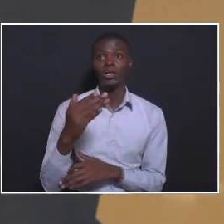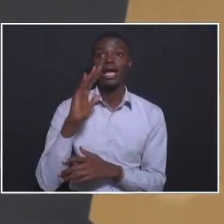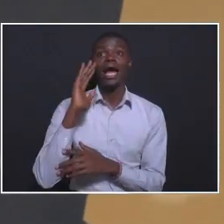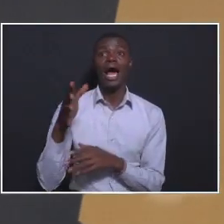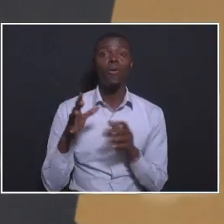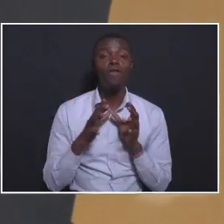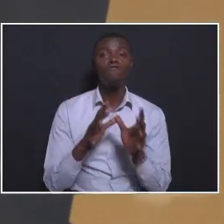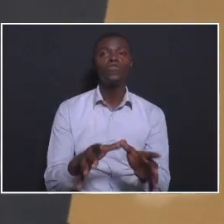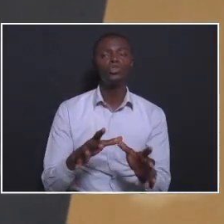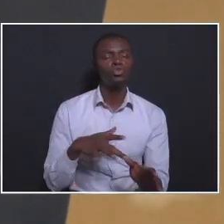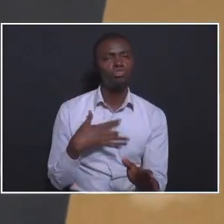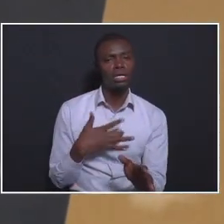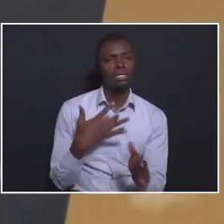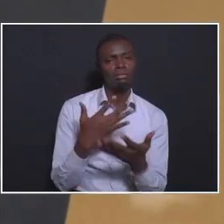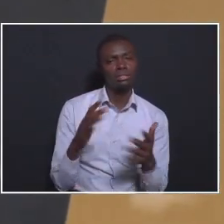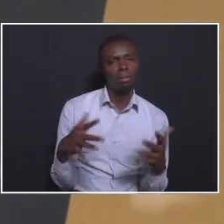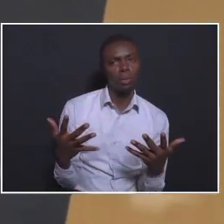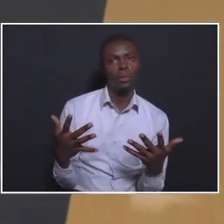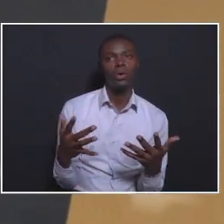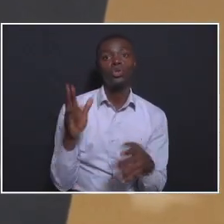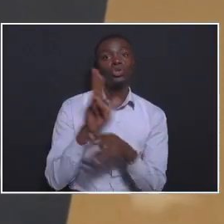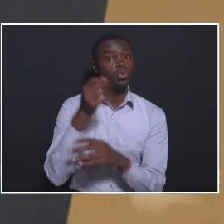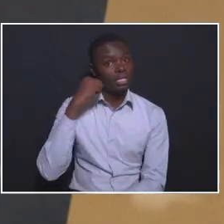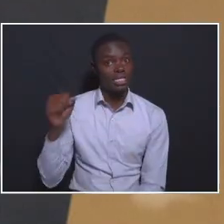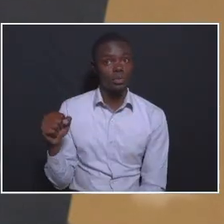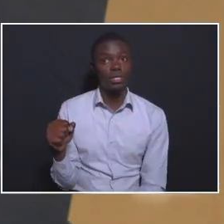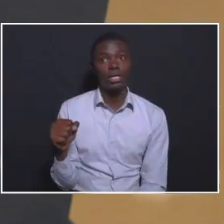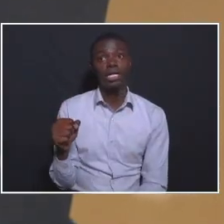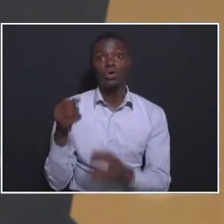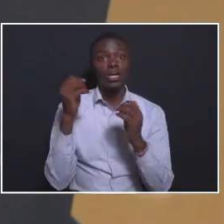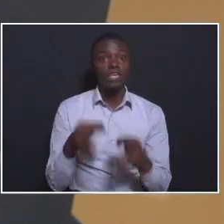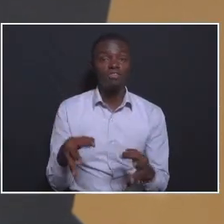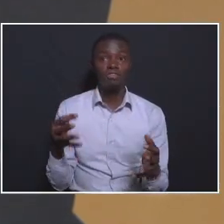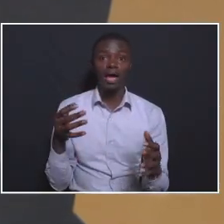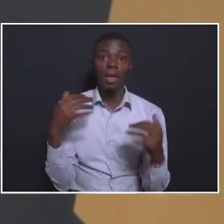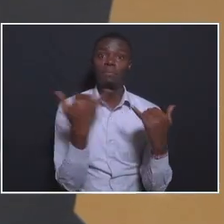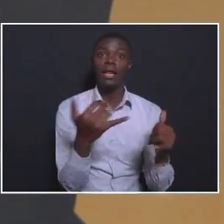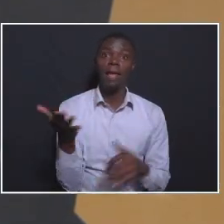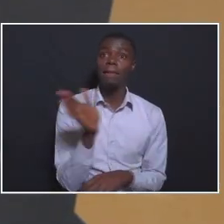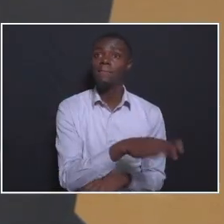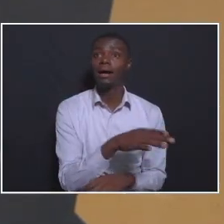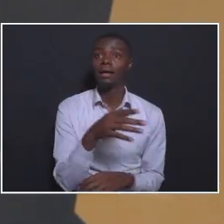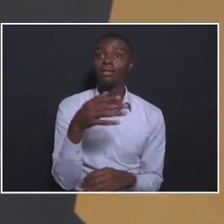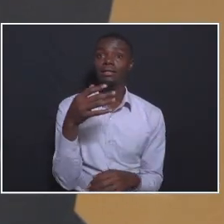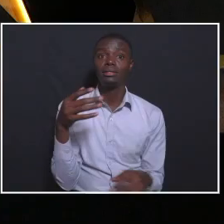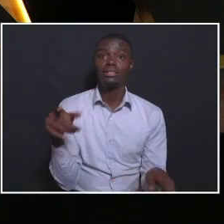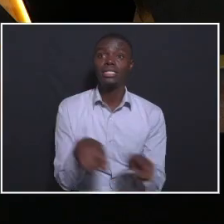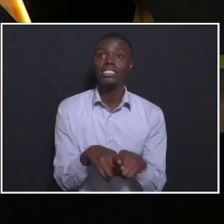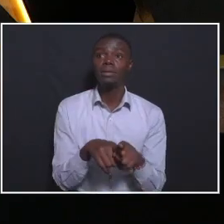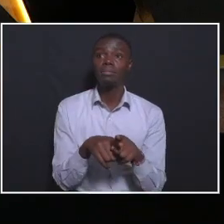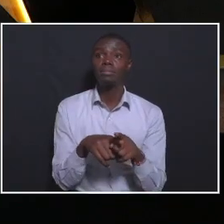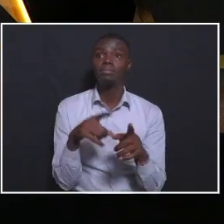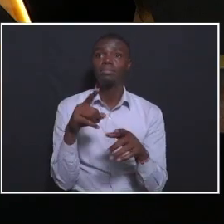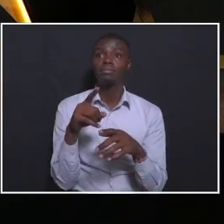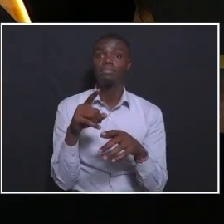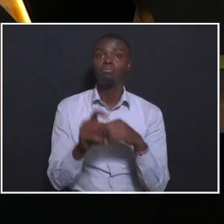to force you to feel a certain way using sound. If I played back this thing, this same scene, and